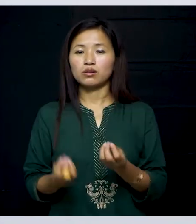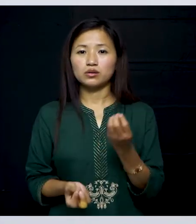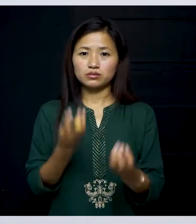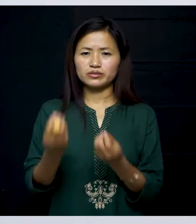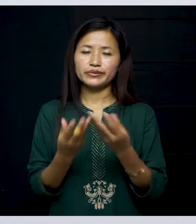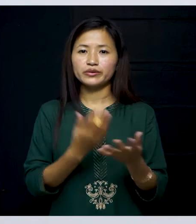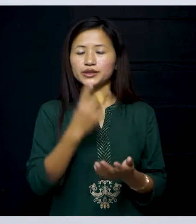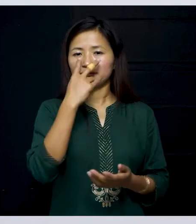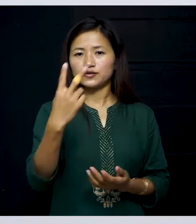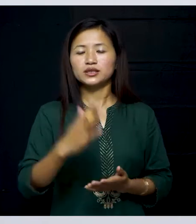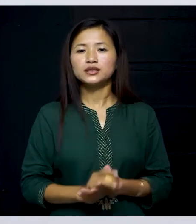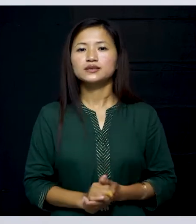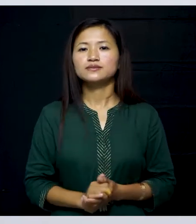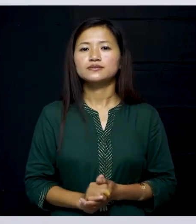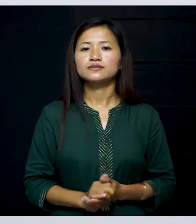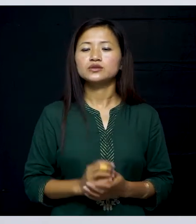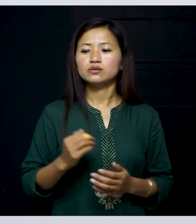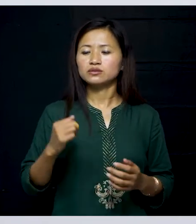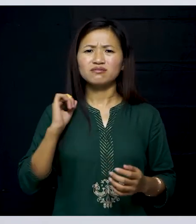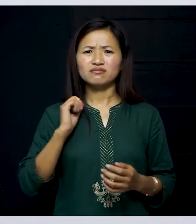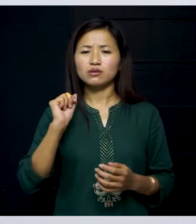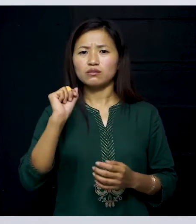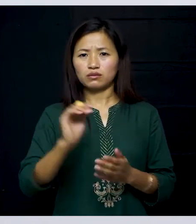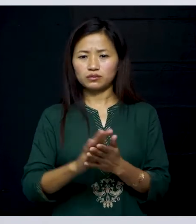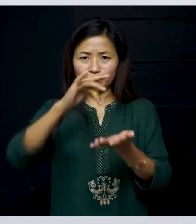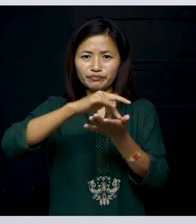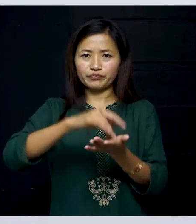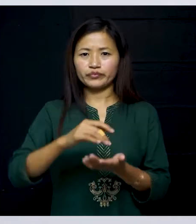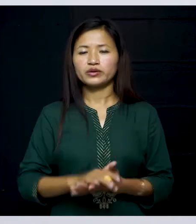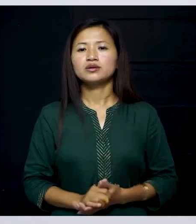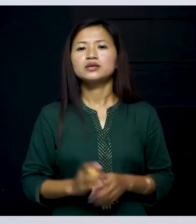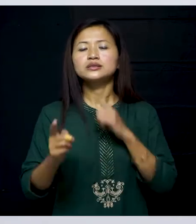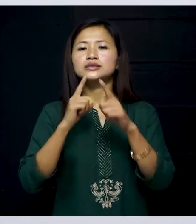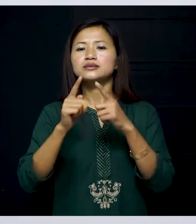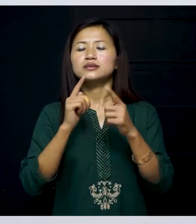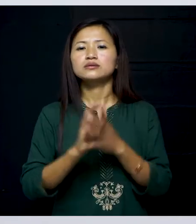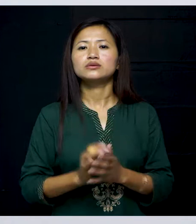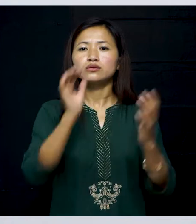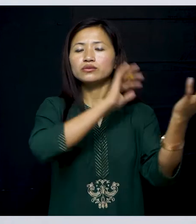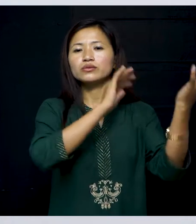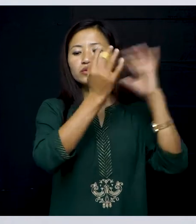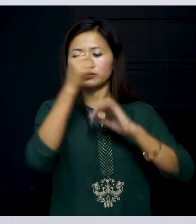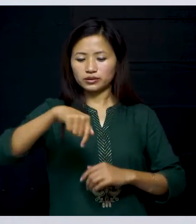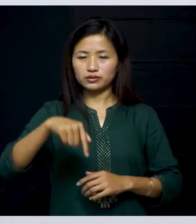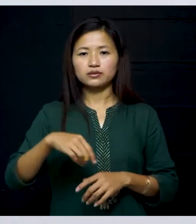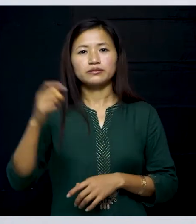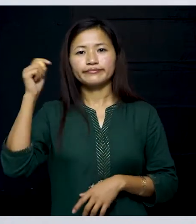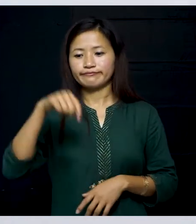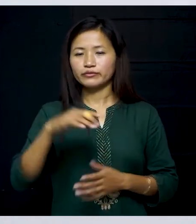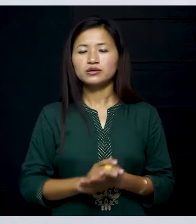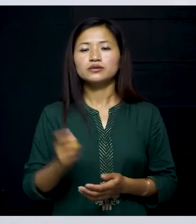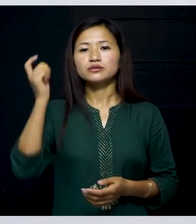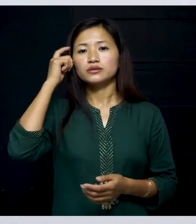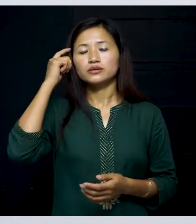we have seen, even in our own place, okay? We are not discussing about the world right now. Think of your town,